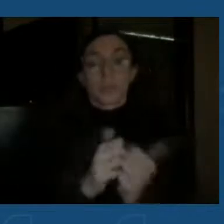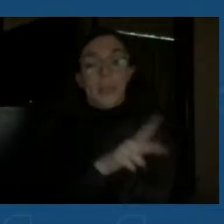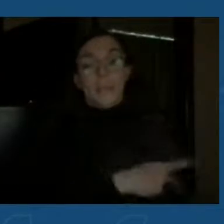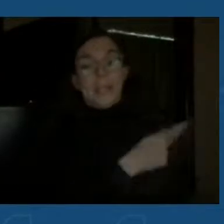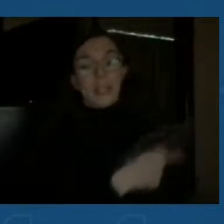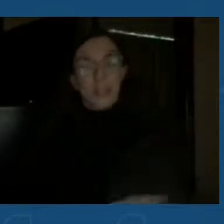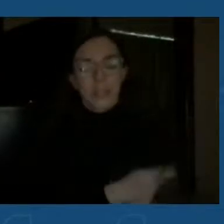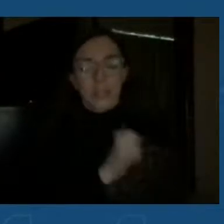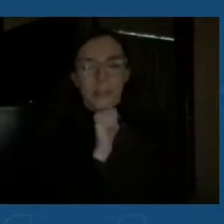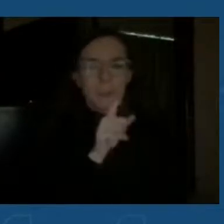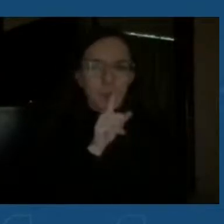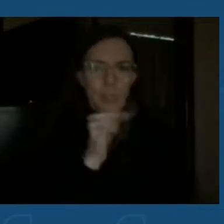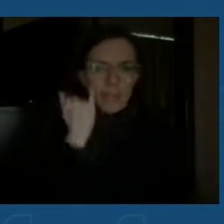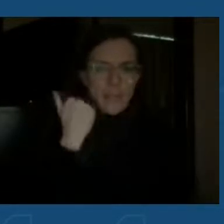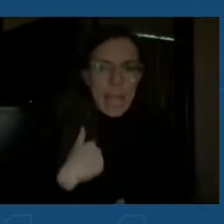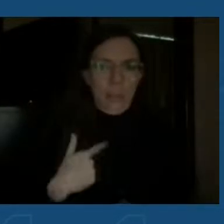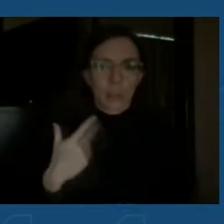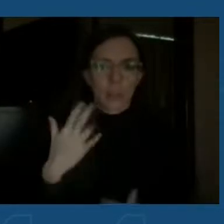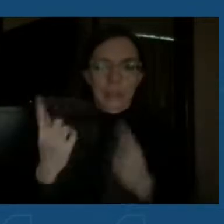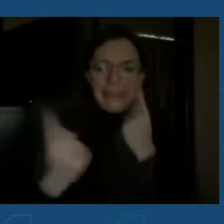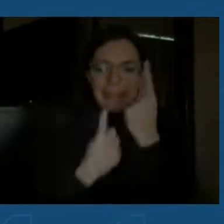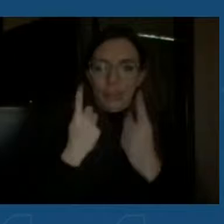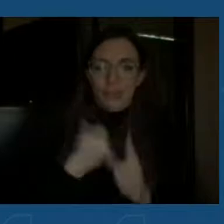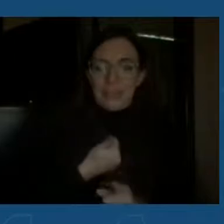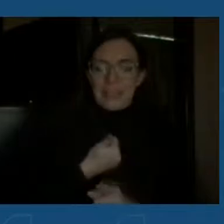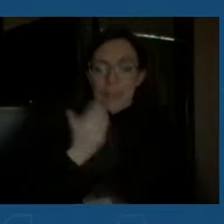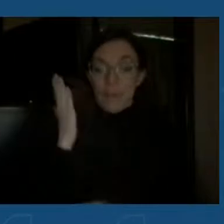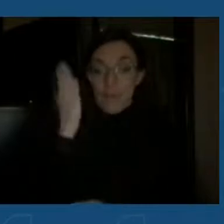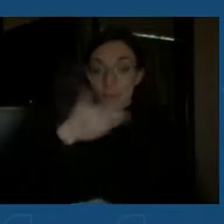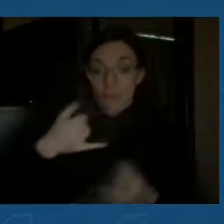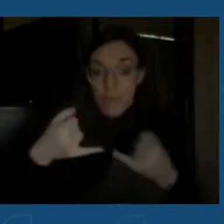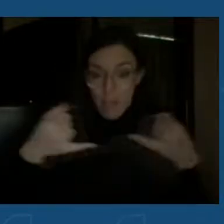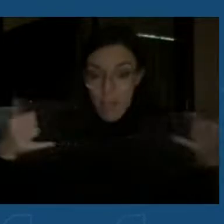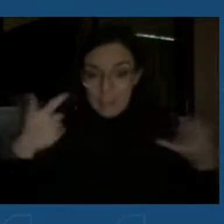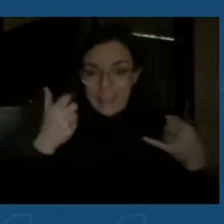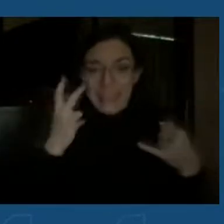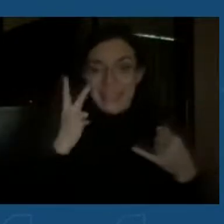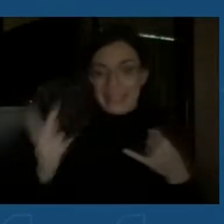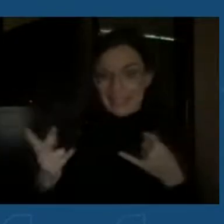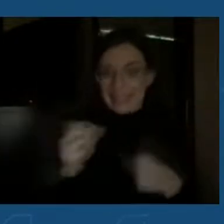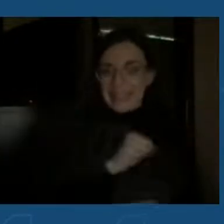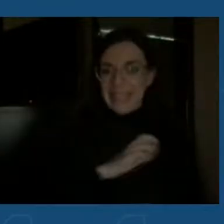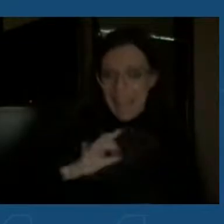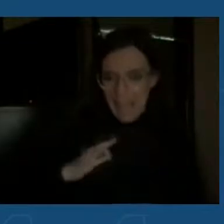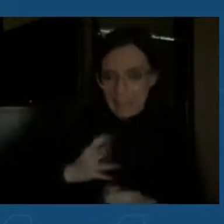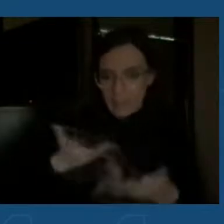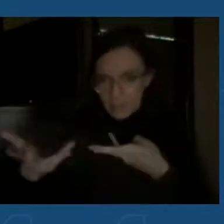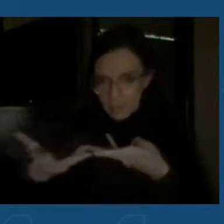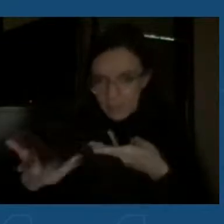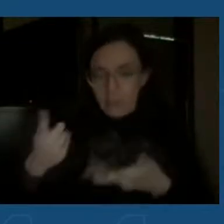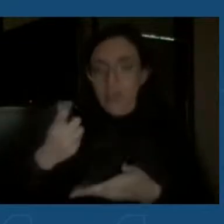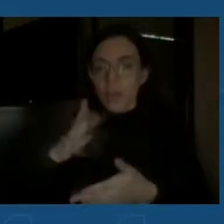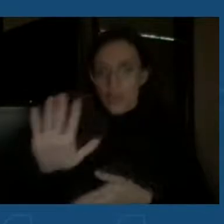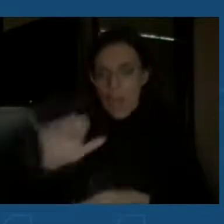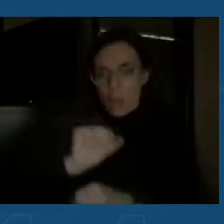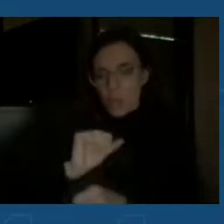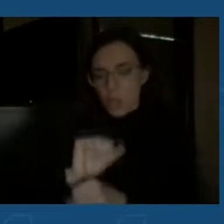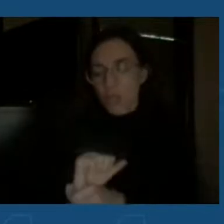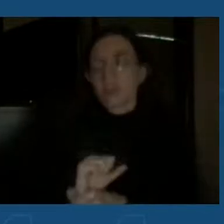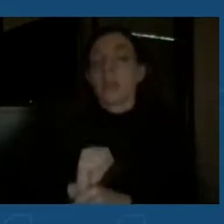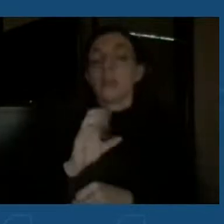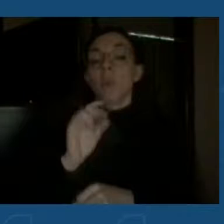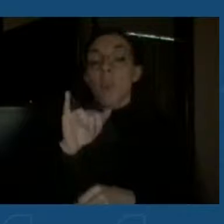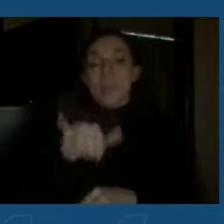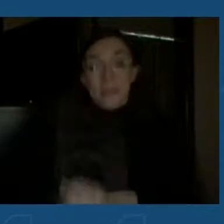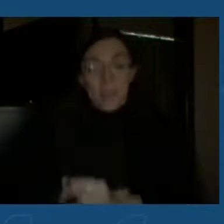consider myself frontline because I see what the staff that are at the front line really do. So in those days, as our beds filled with